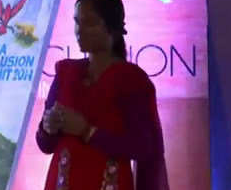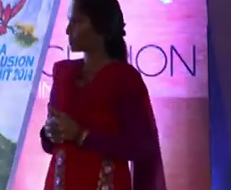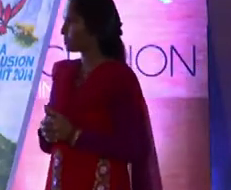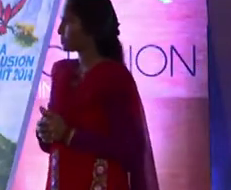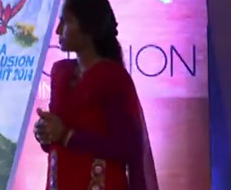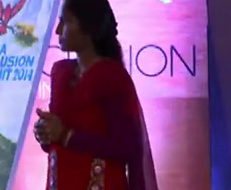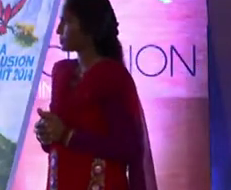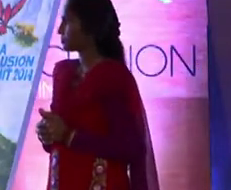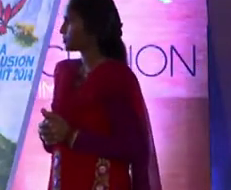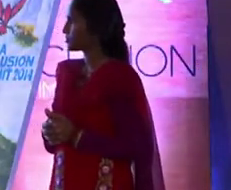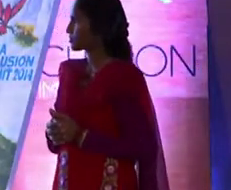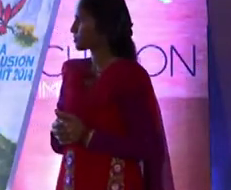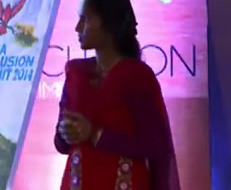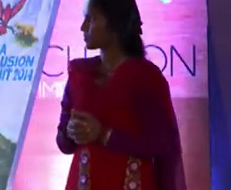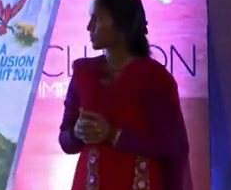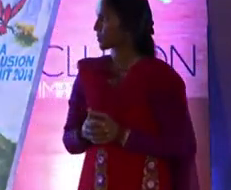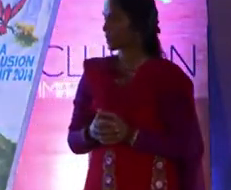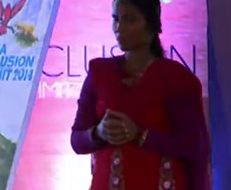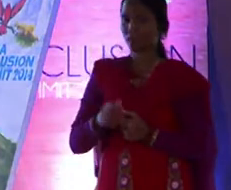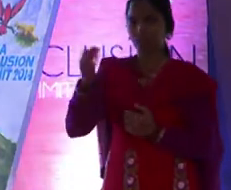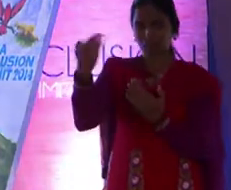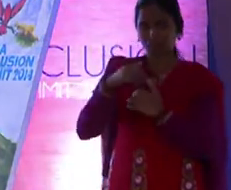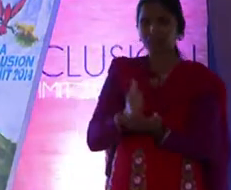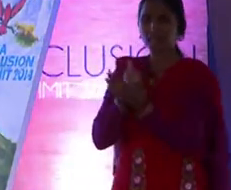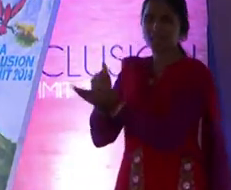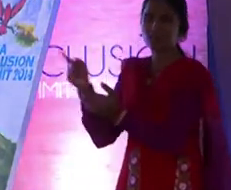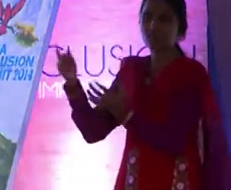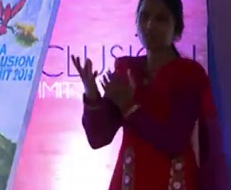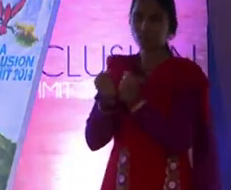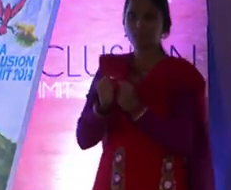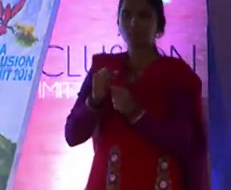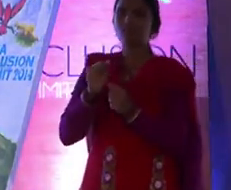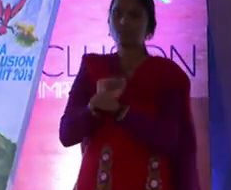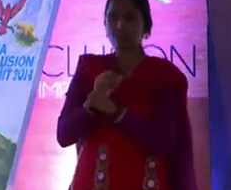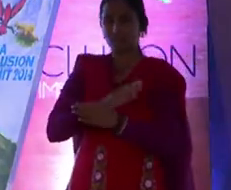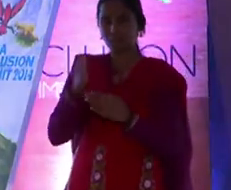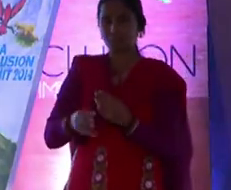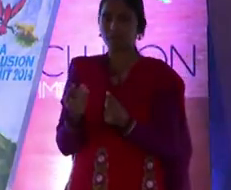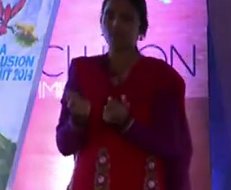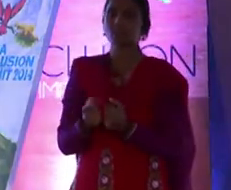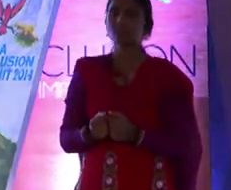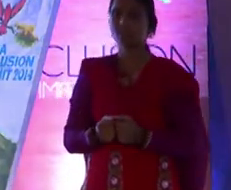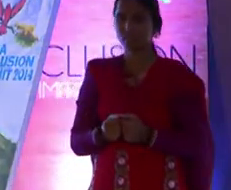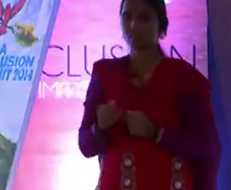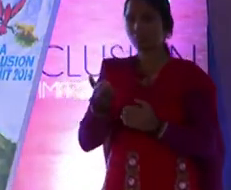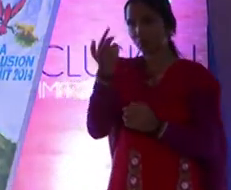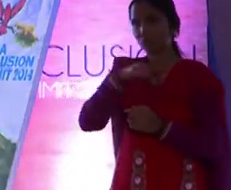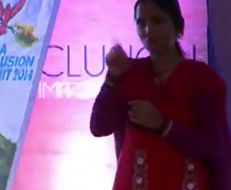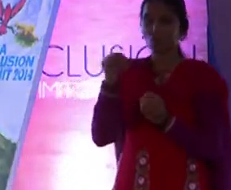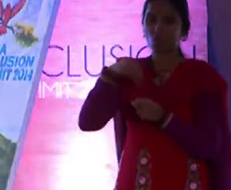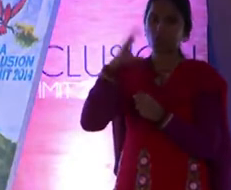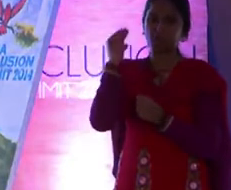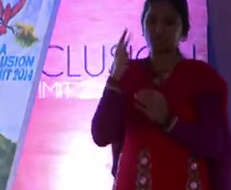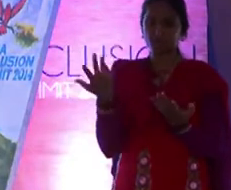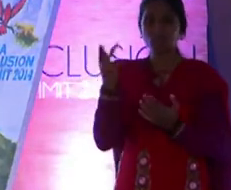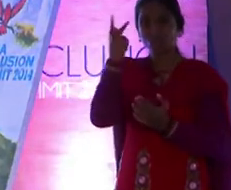of partners like you who can come forth and help us to get these things going. The Department of Disability Affairs, is lot